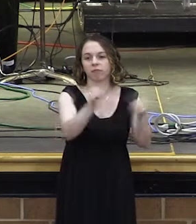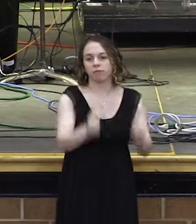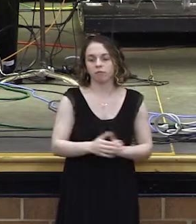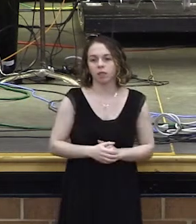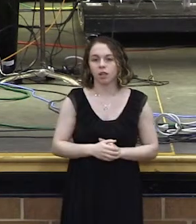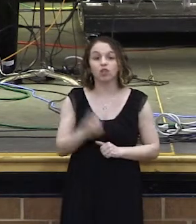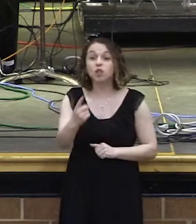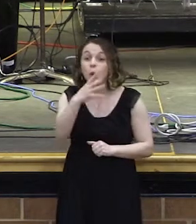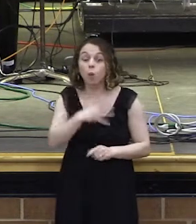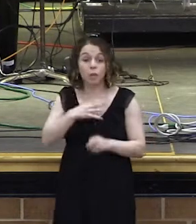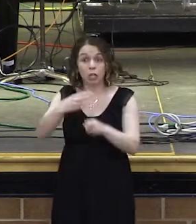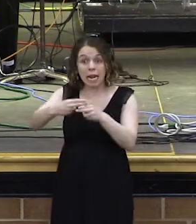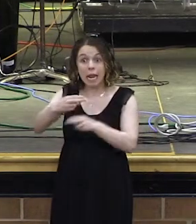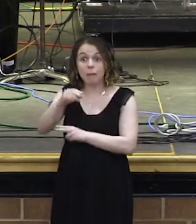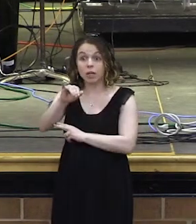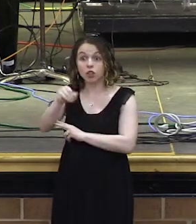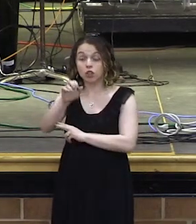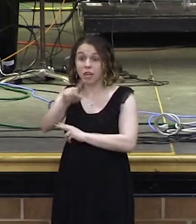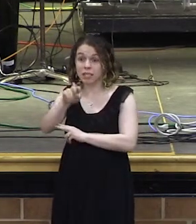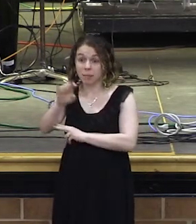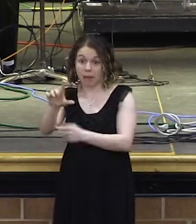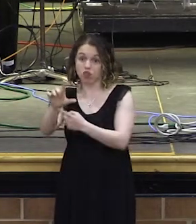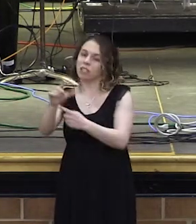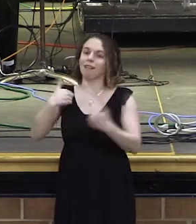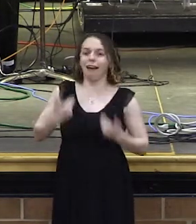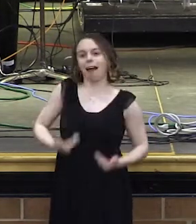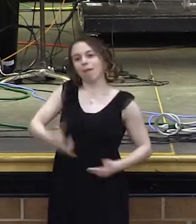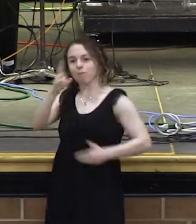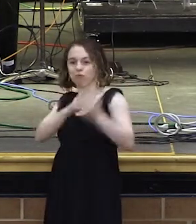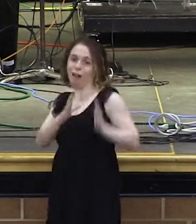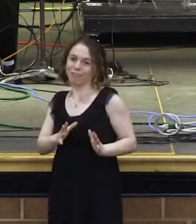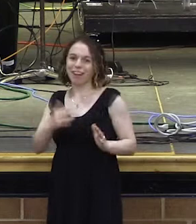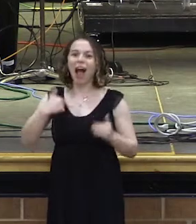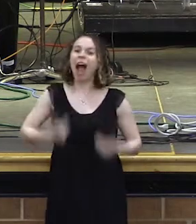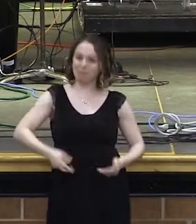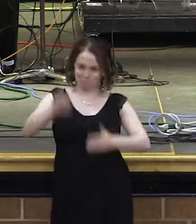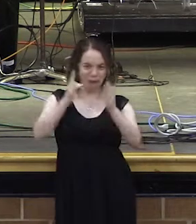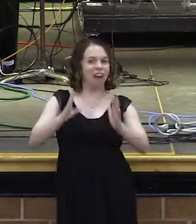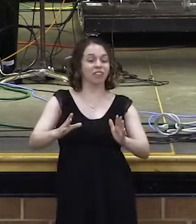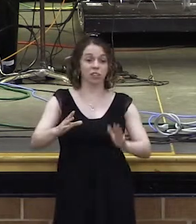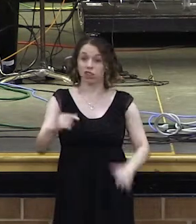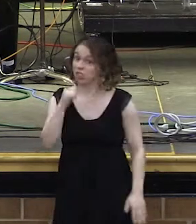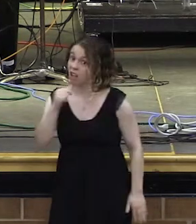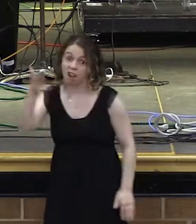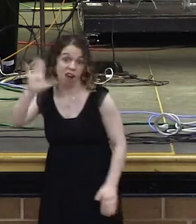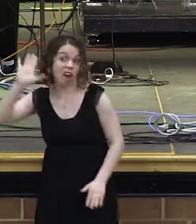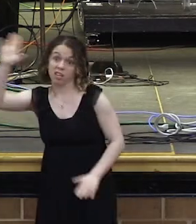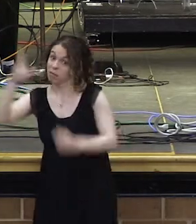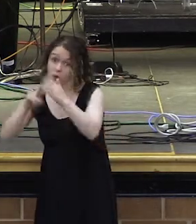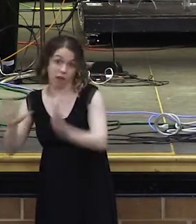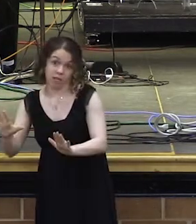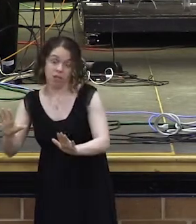Jezebel and she's she's calling herself a prophet a she ain't my Prophet she she says she's a woman of